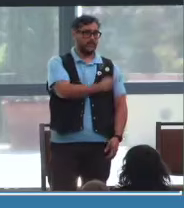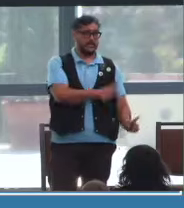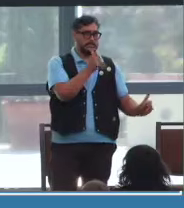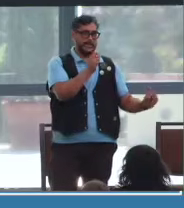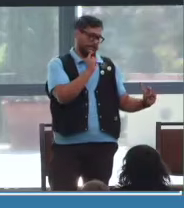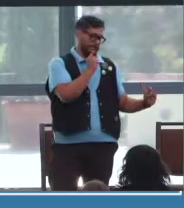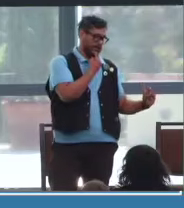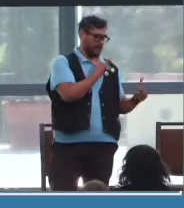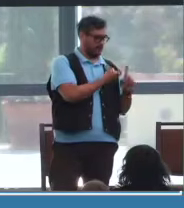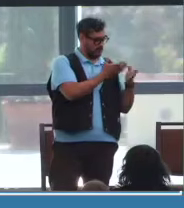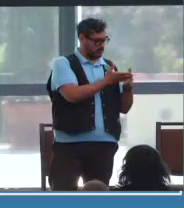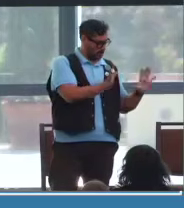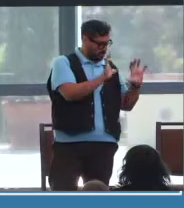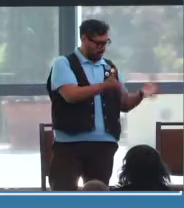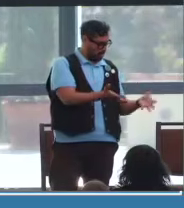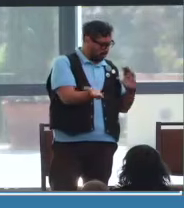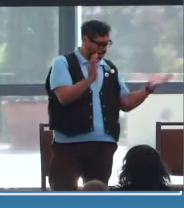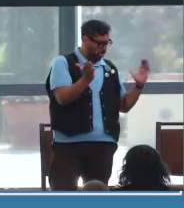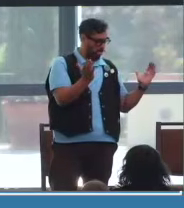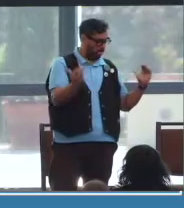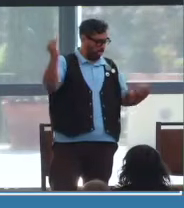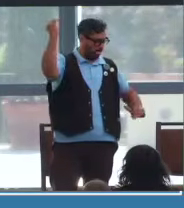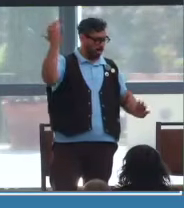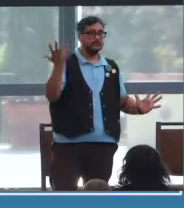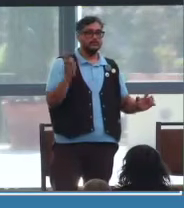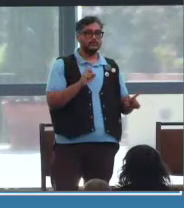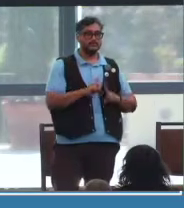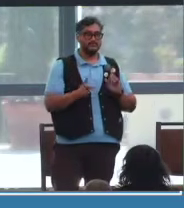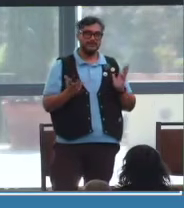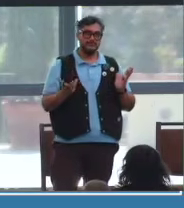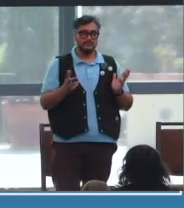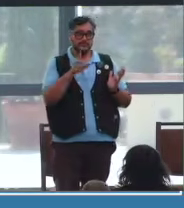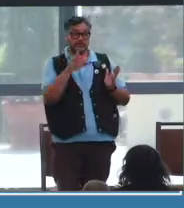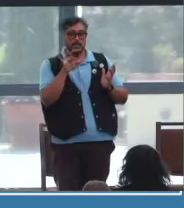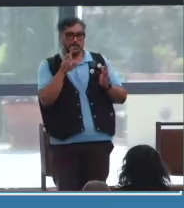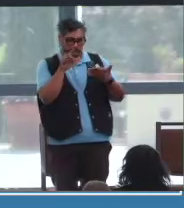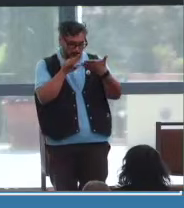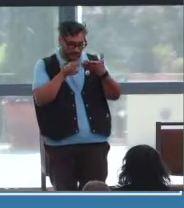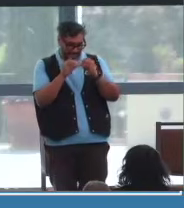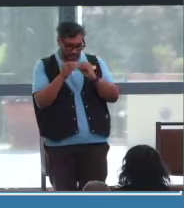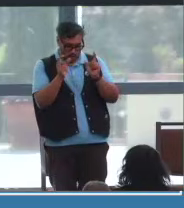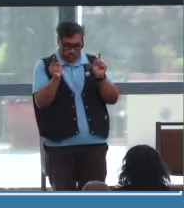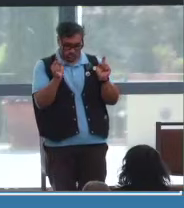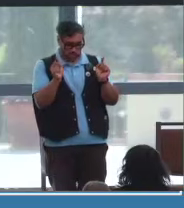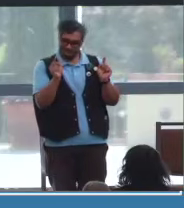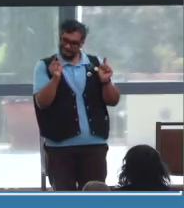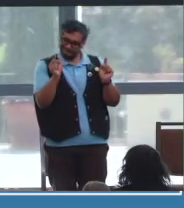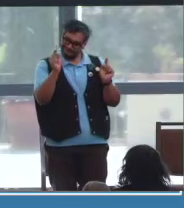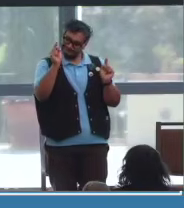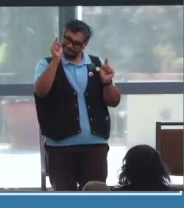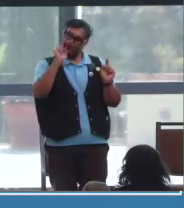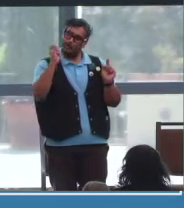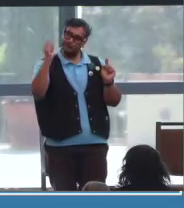dramatically different from the general population, but certainly when you look at numbers, it's still older lupus patients who tend to have more